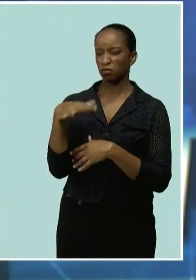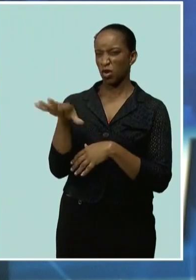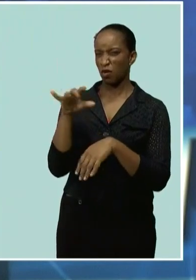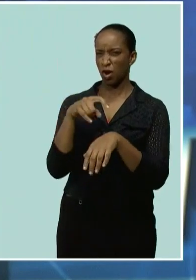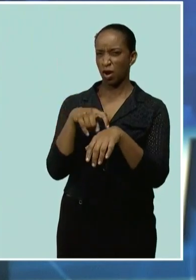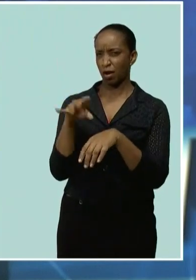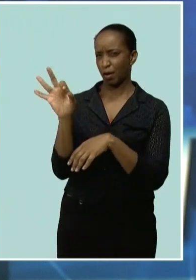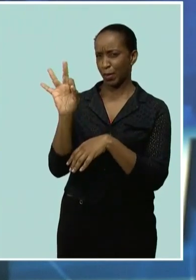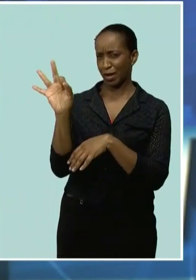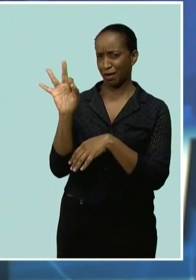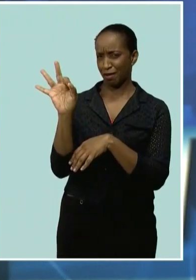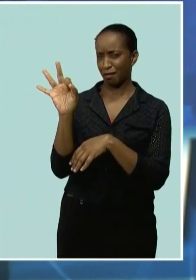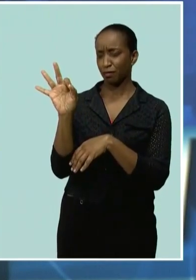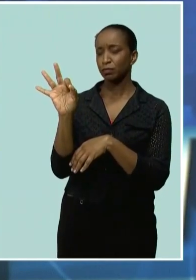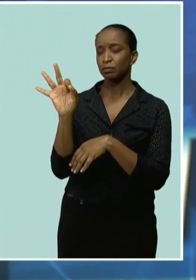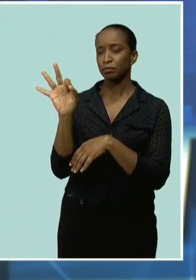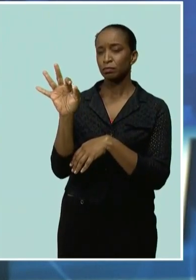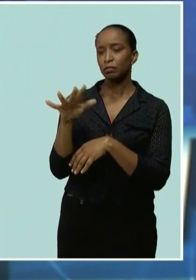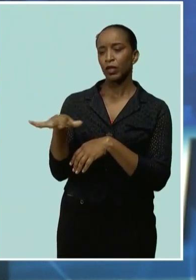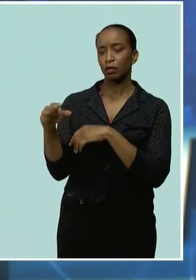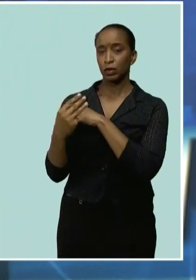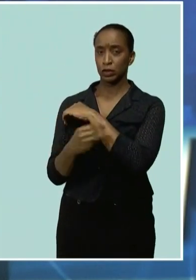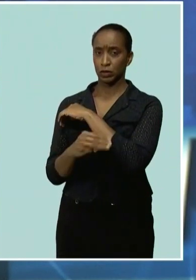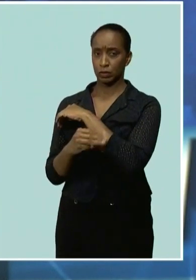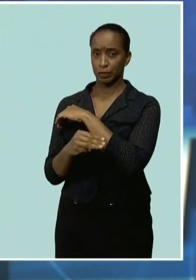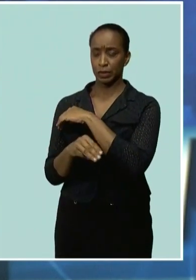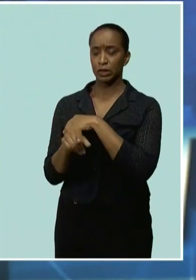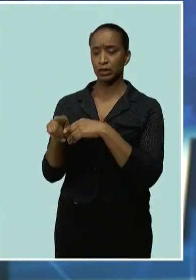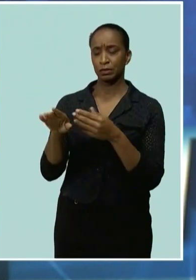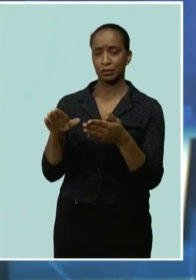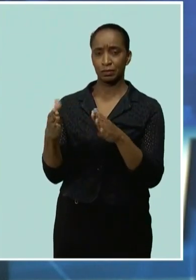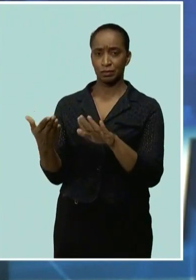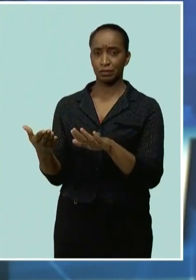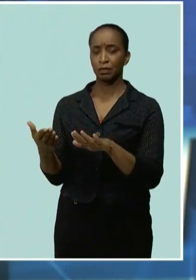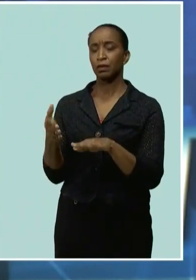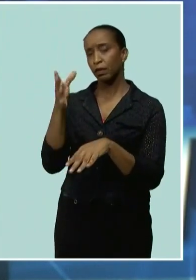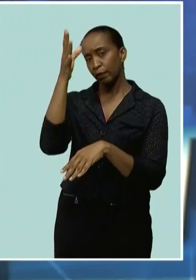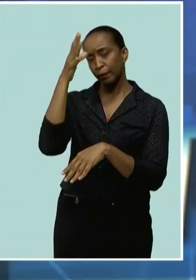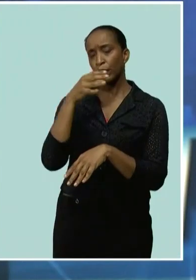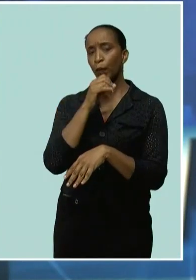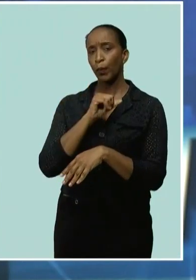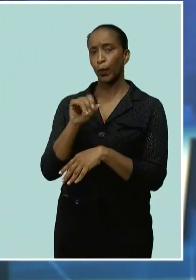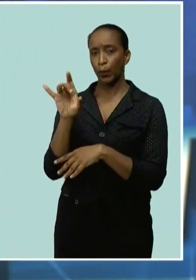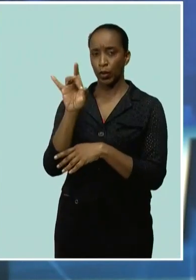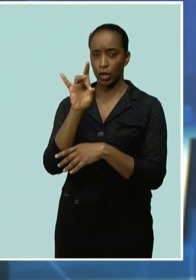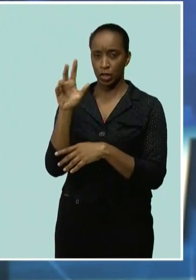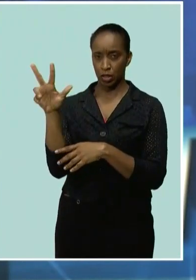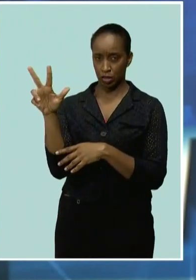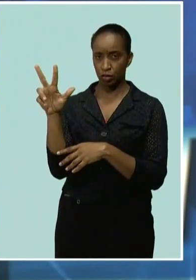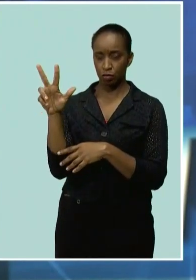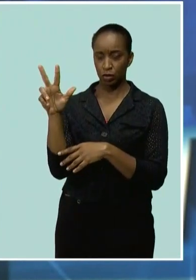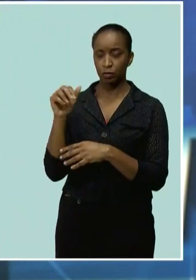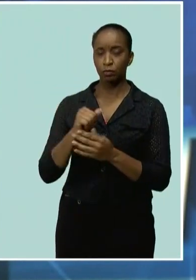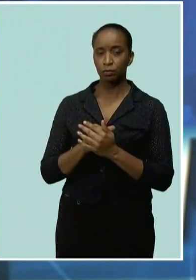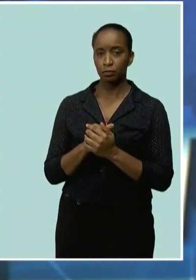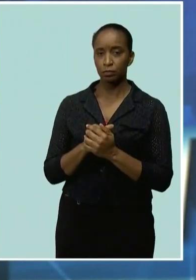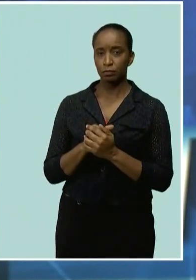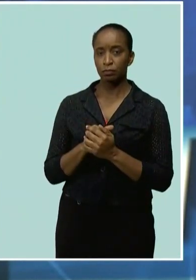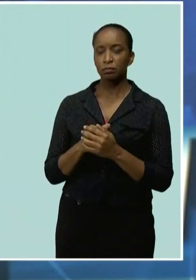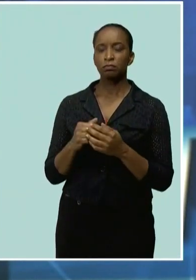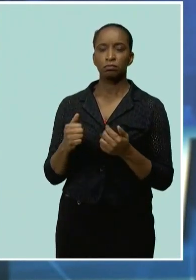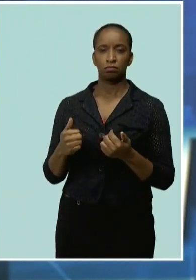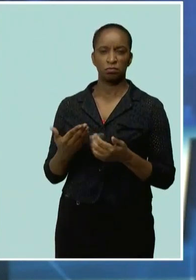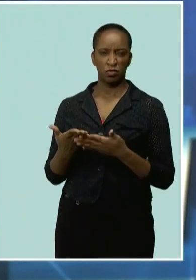Brandon's Beach in St. Michael. The deceased has been identified as 80-year-old Keith Evelyn Beckles of number